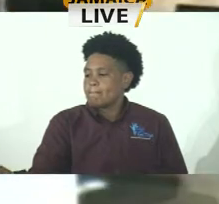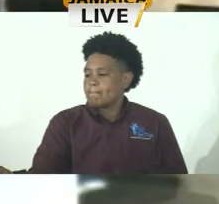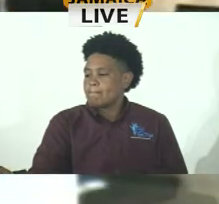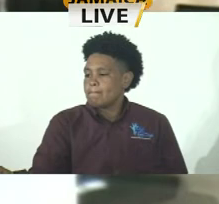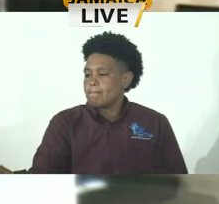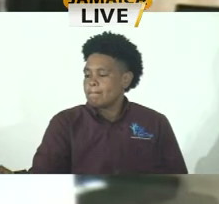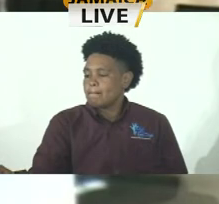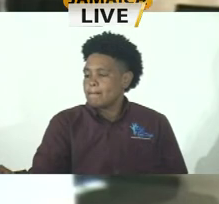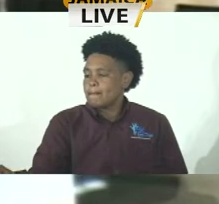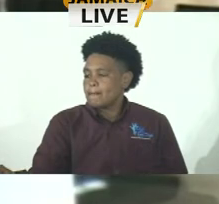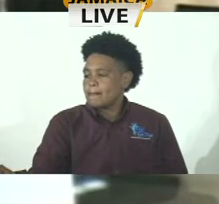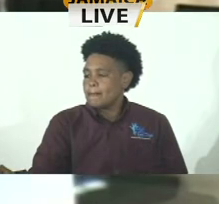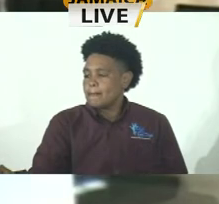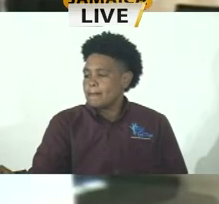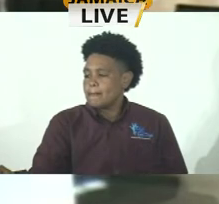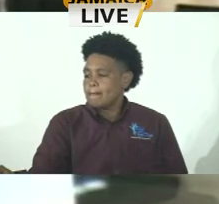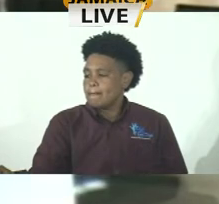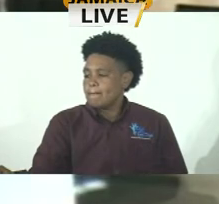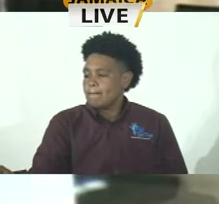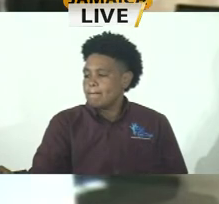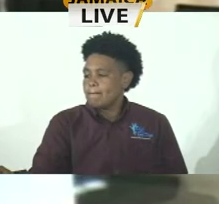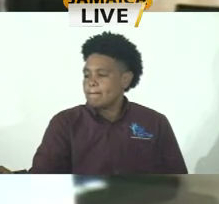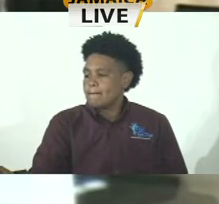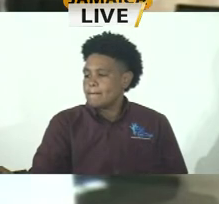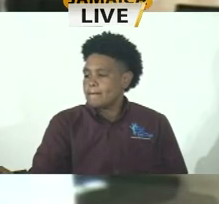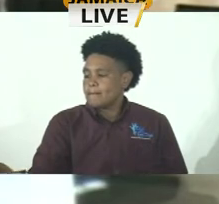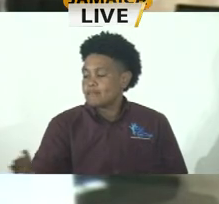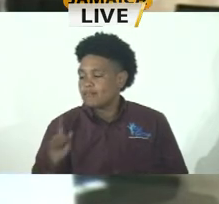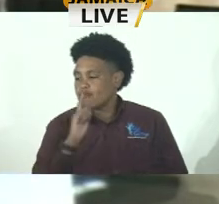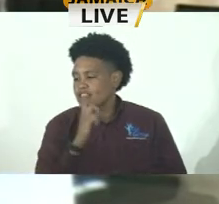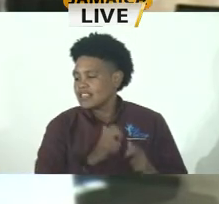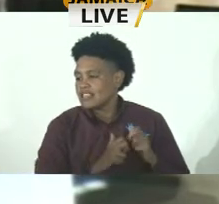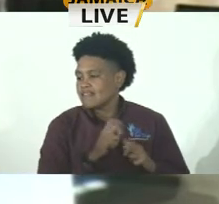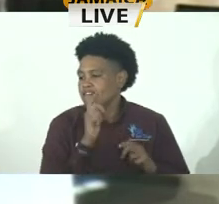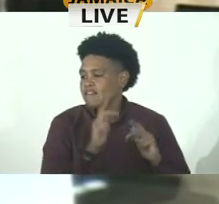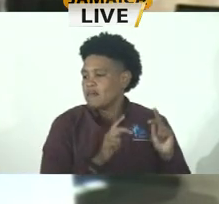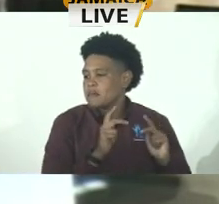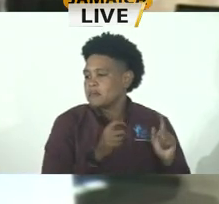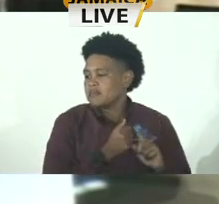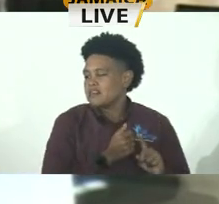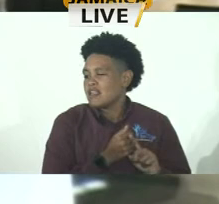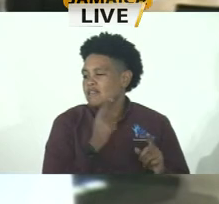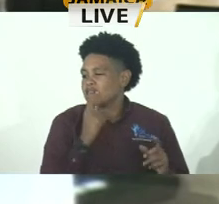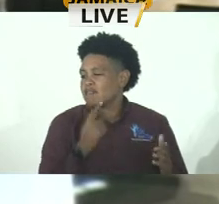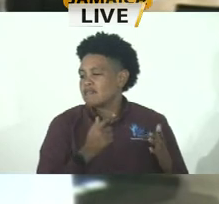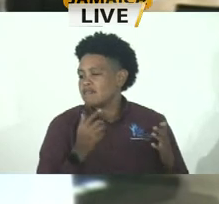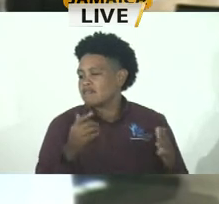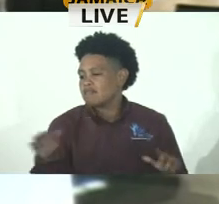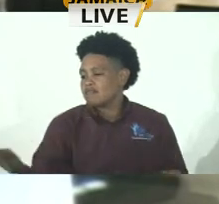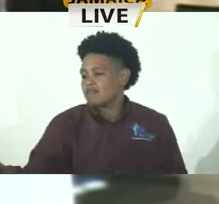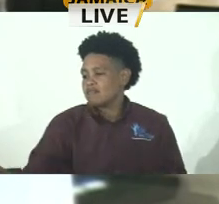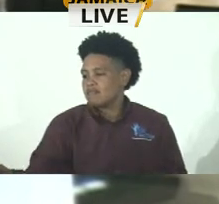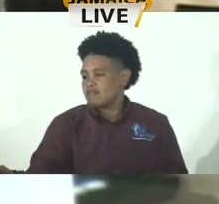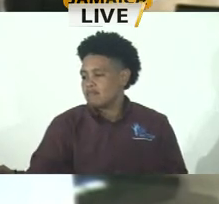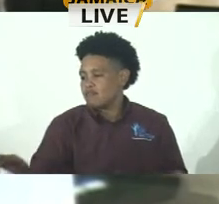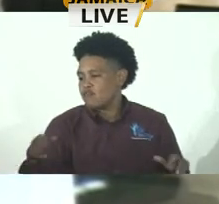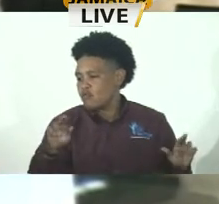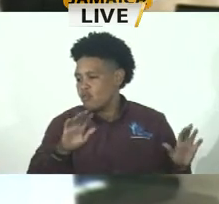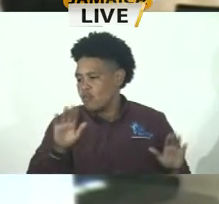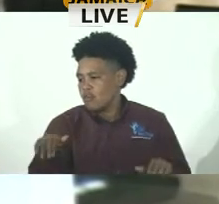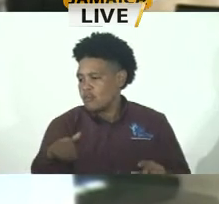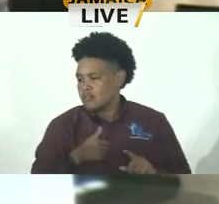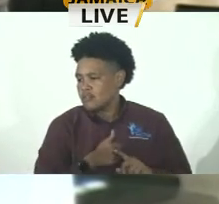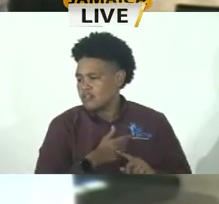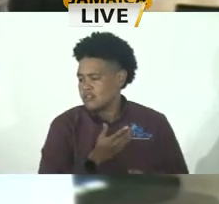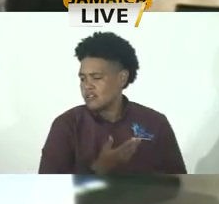of us represent it is very difficult for people to come off the road and go into their homes